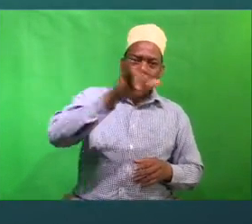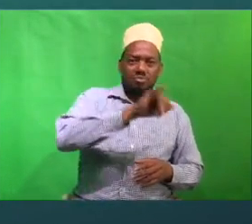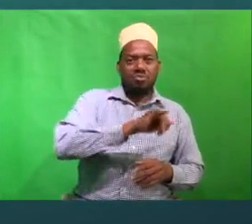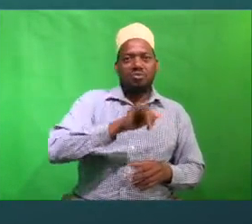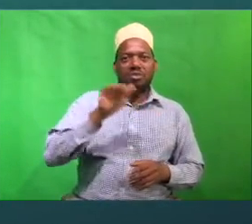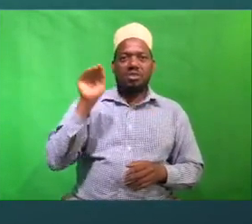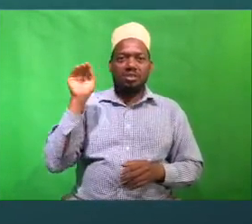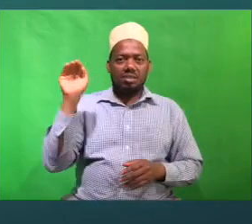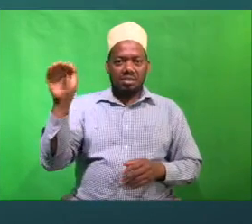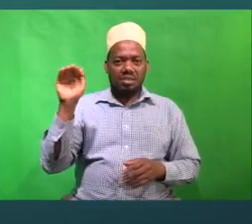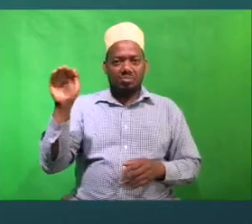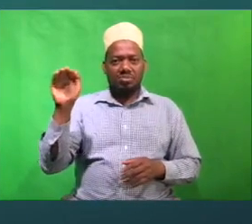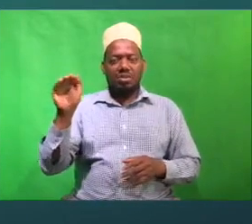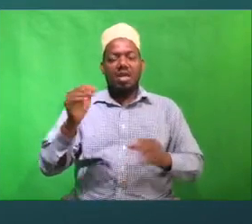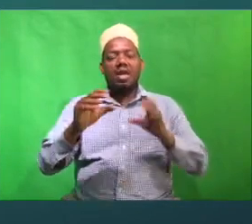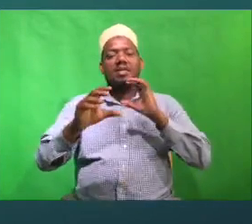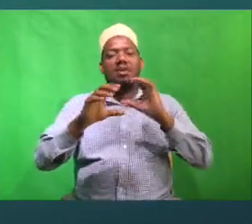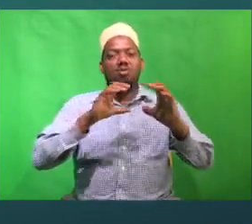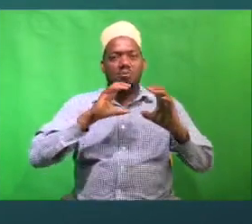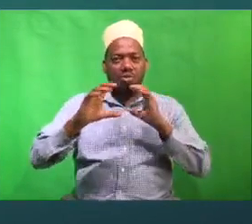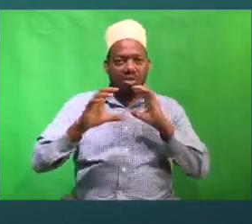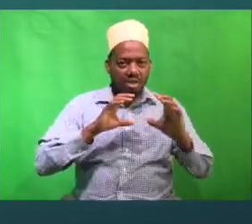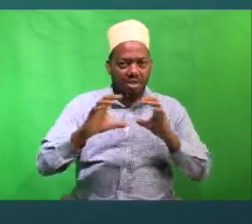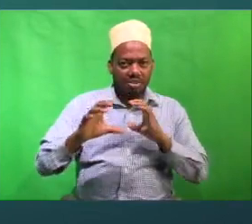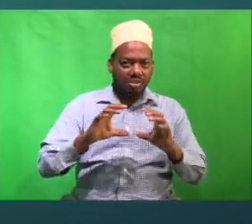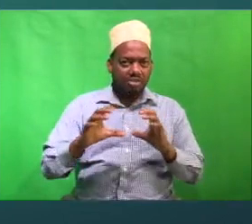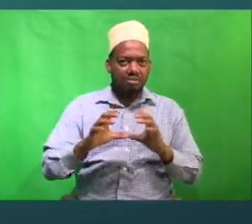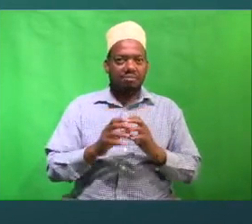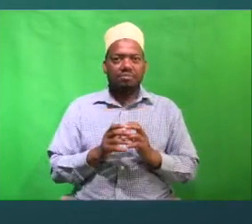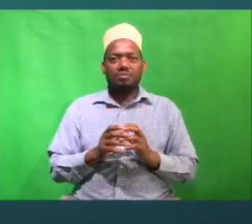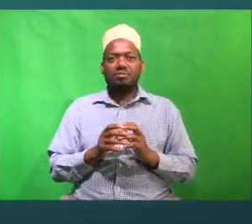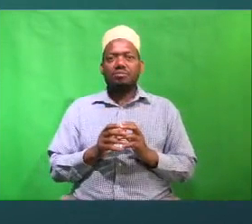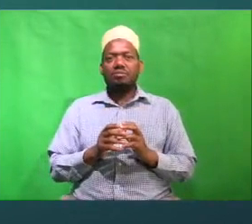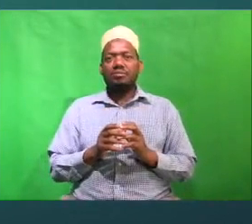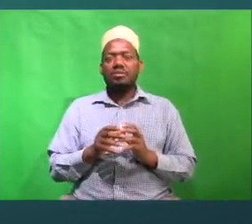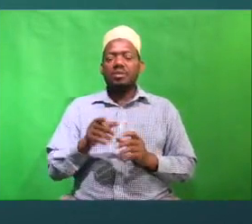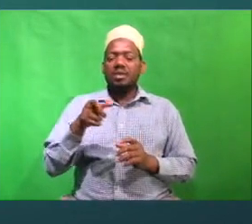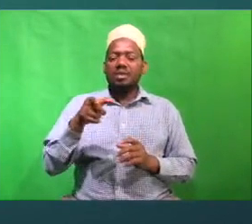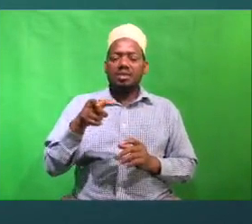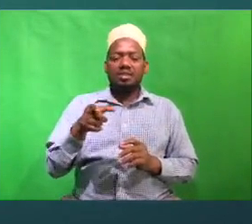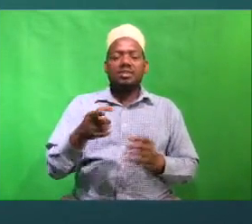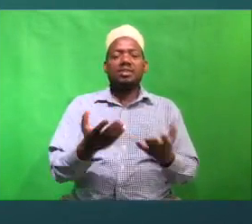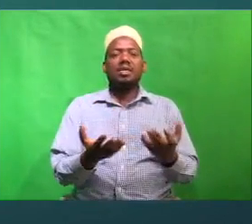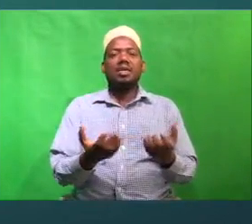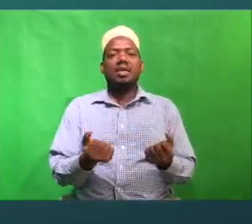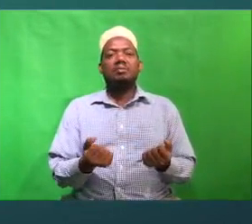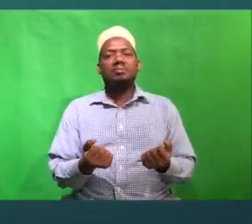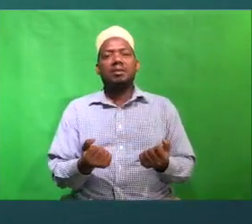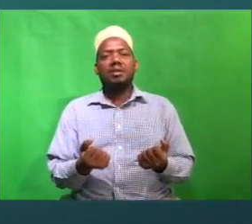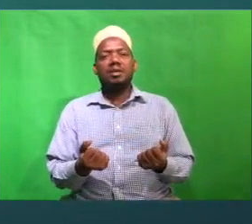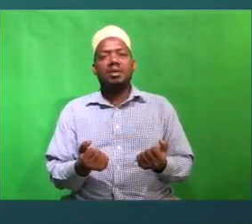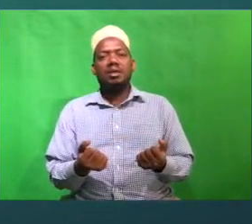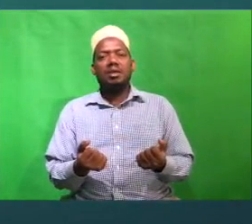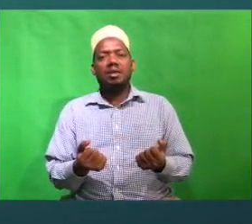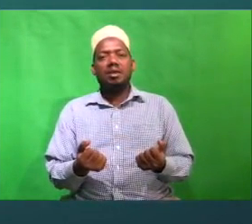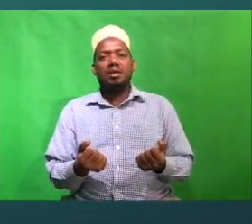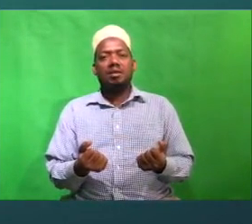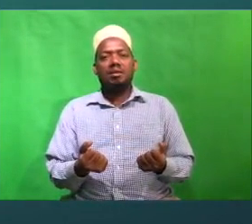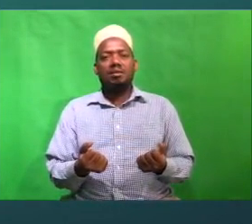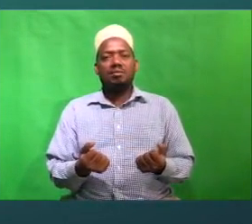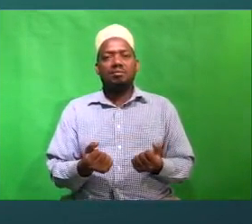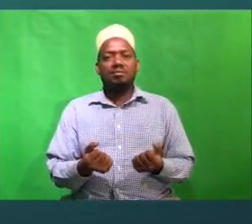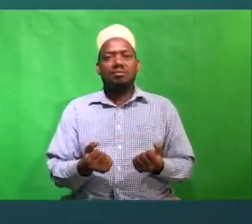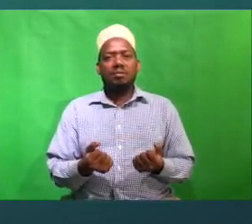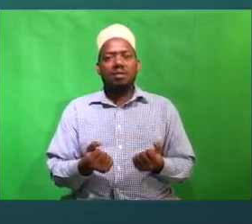communication also is a human factors. And the social culture factors. Also this can be caused or can